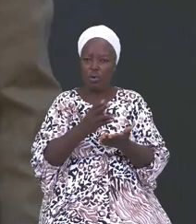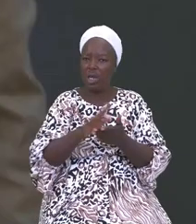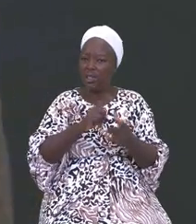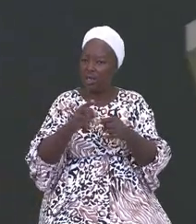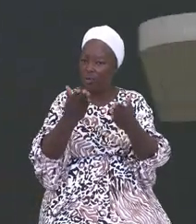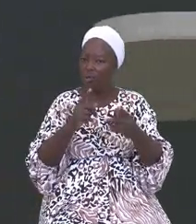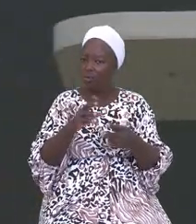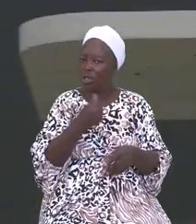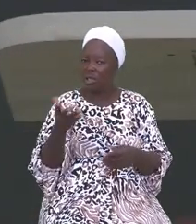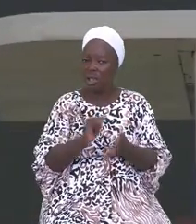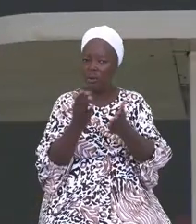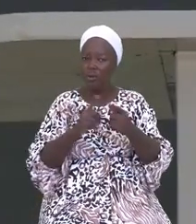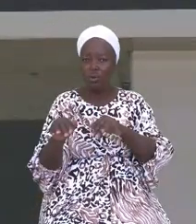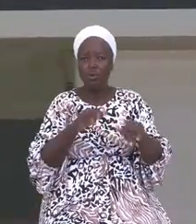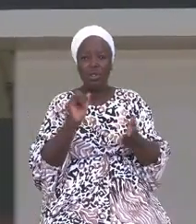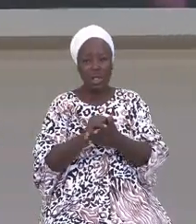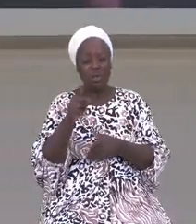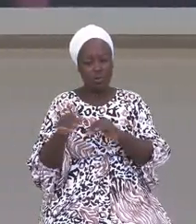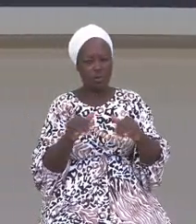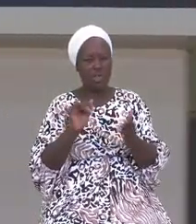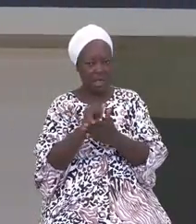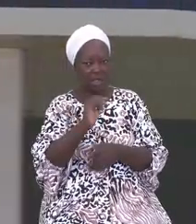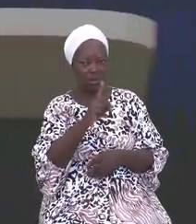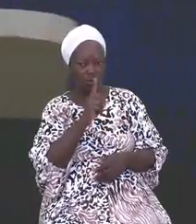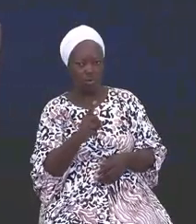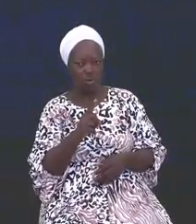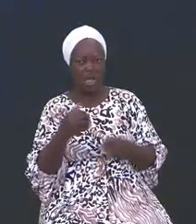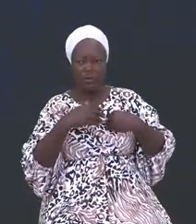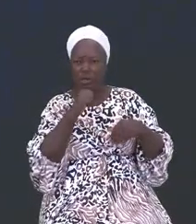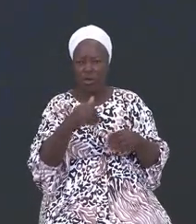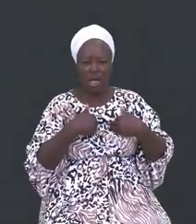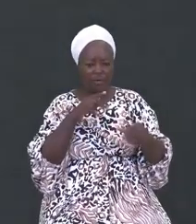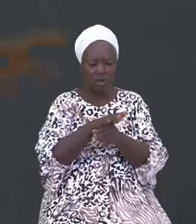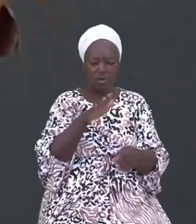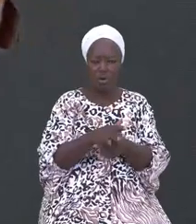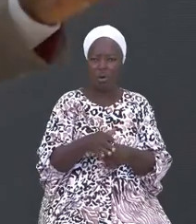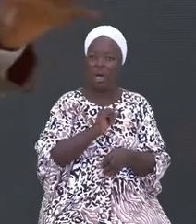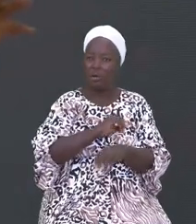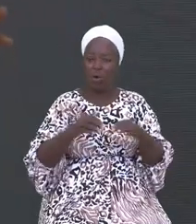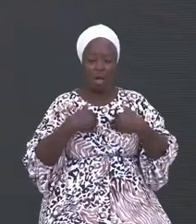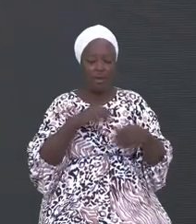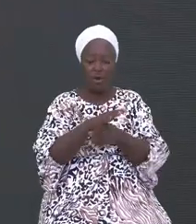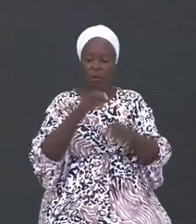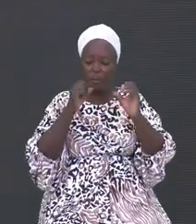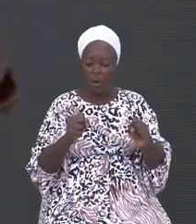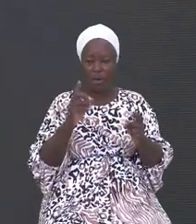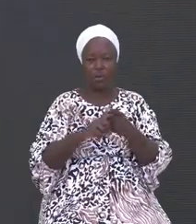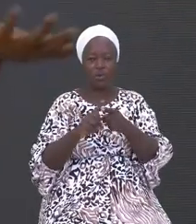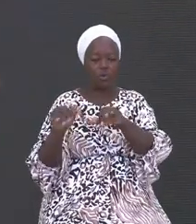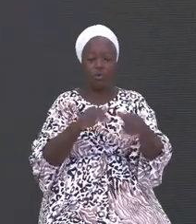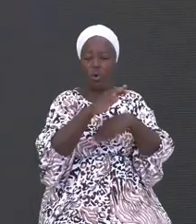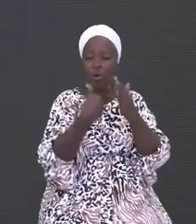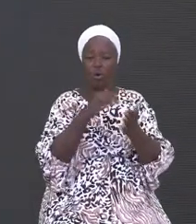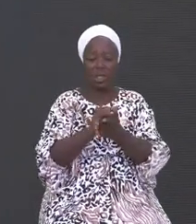do. That is a fact. I do not have enough power to carry out everything I need to carry out.